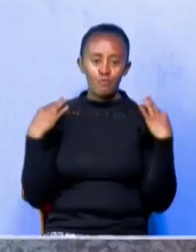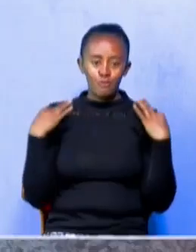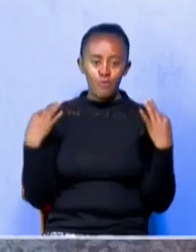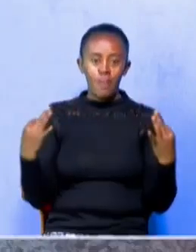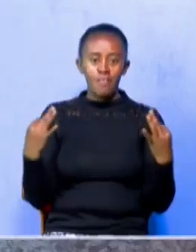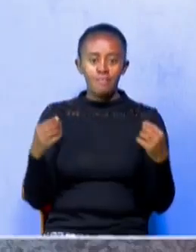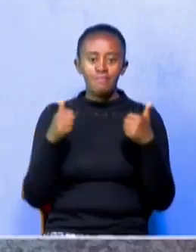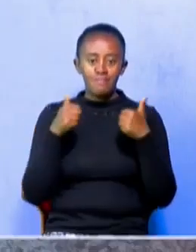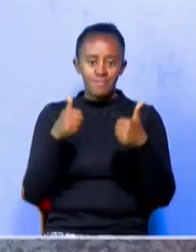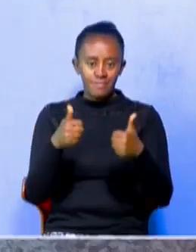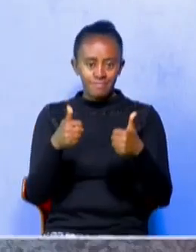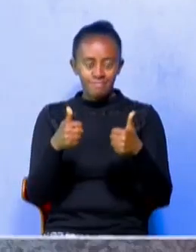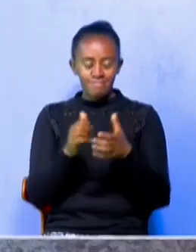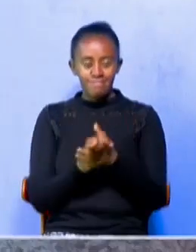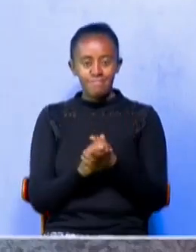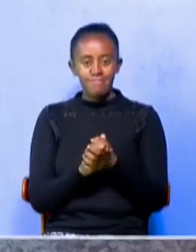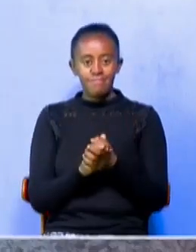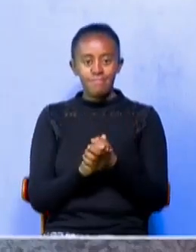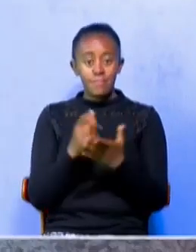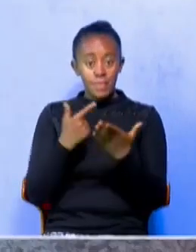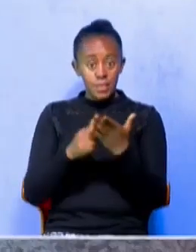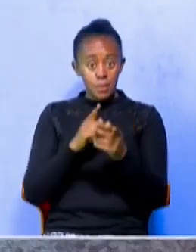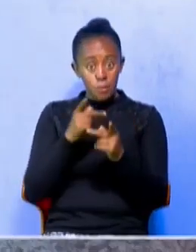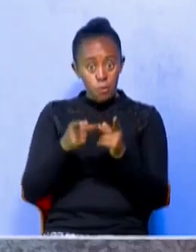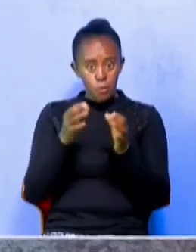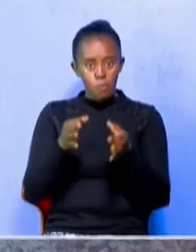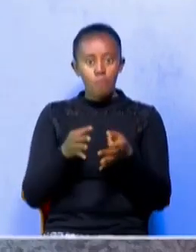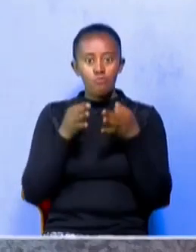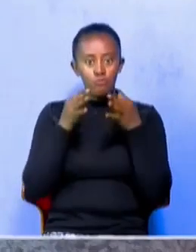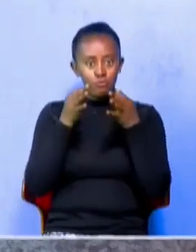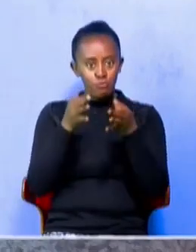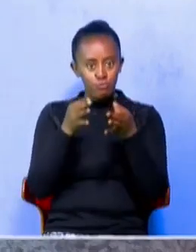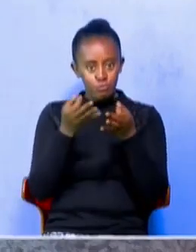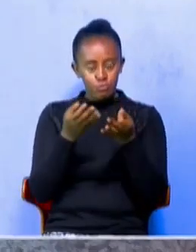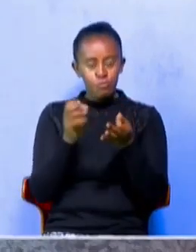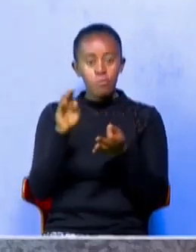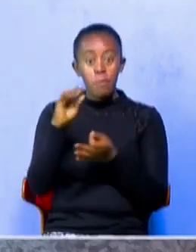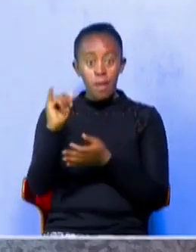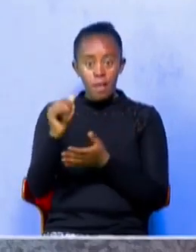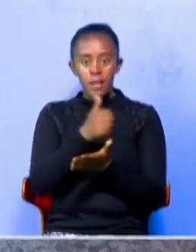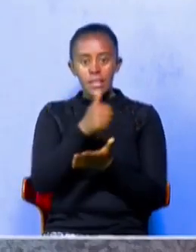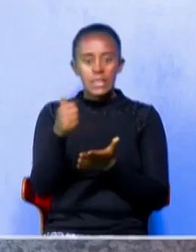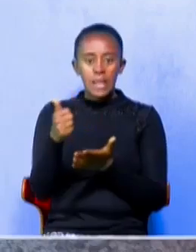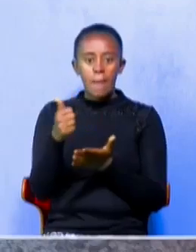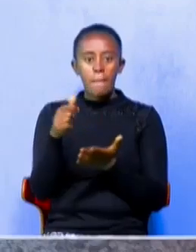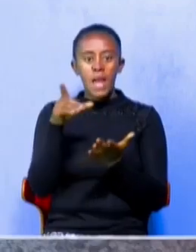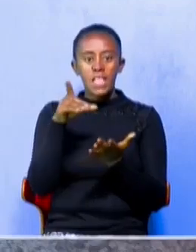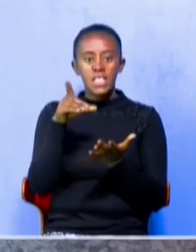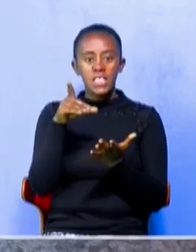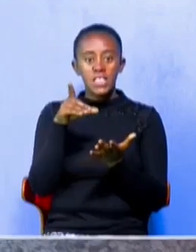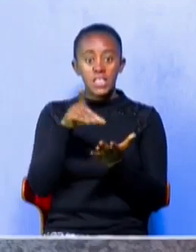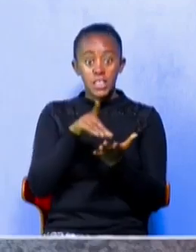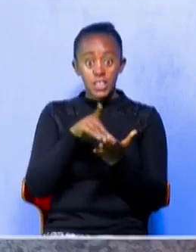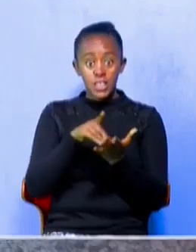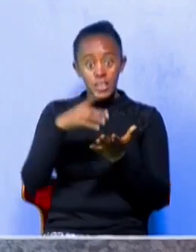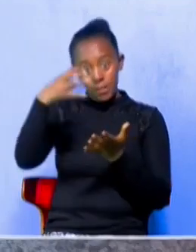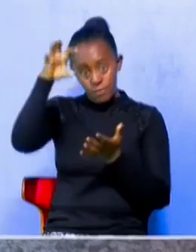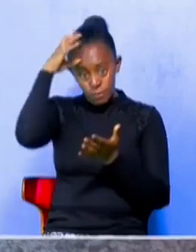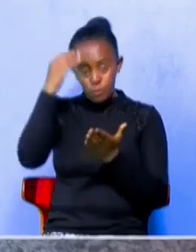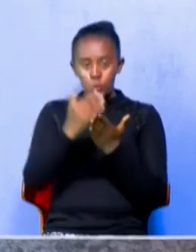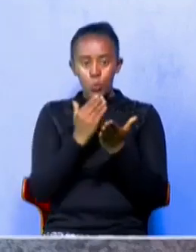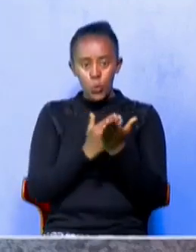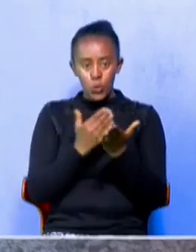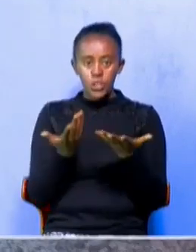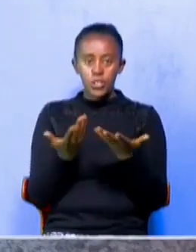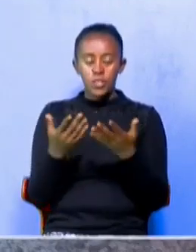Great. This program is brought to you by Addis Ababa City Government Education Bureau in collaboration